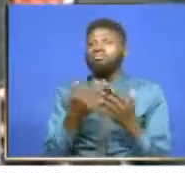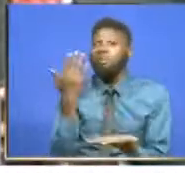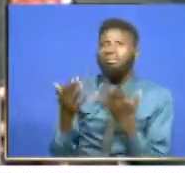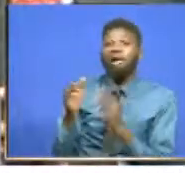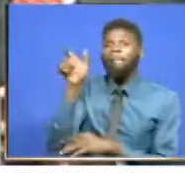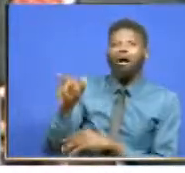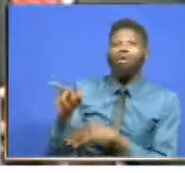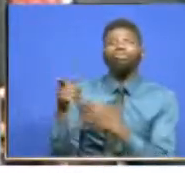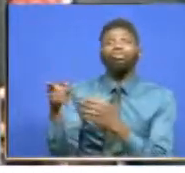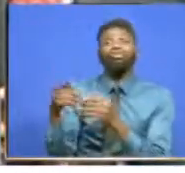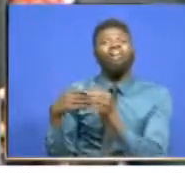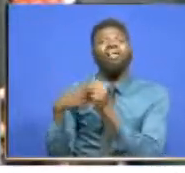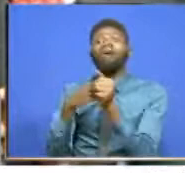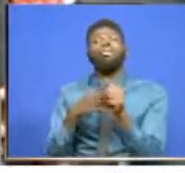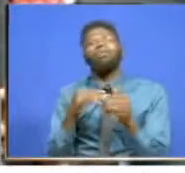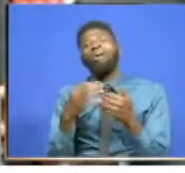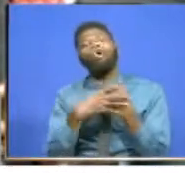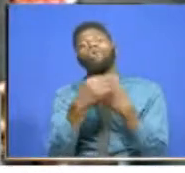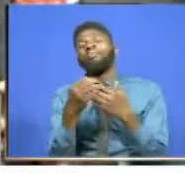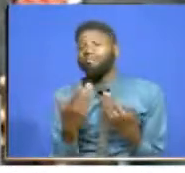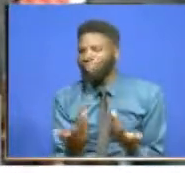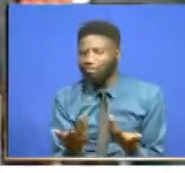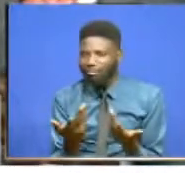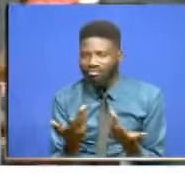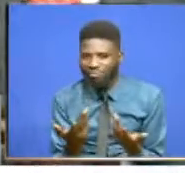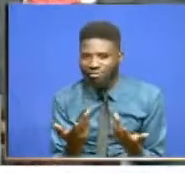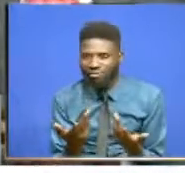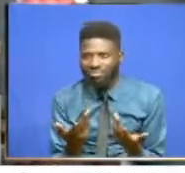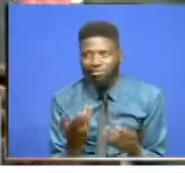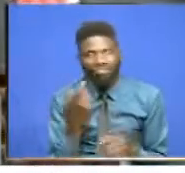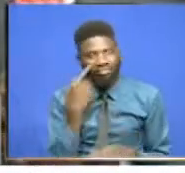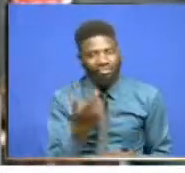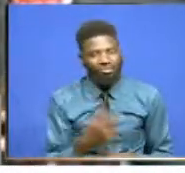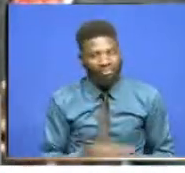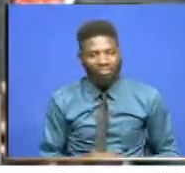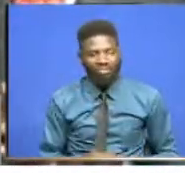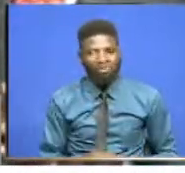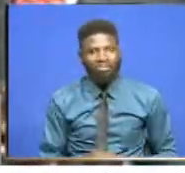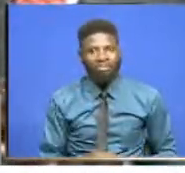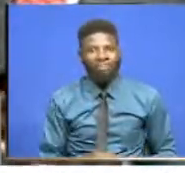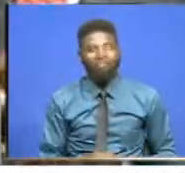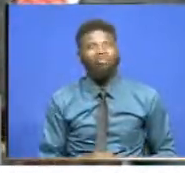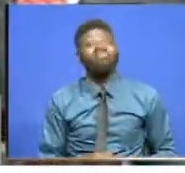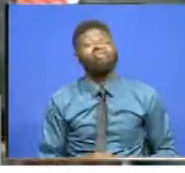protect ourselves from at least sending out someone. Well, that's what everybody else is waiting for.